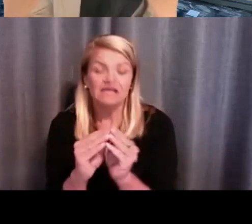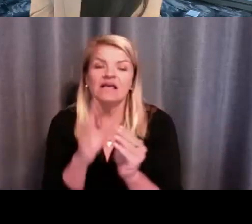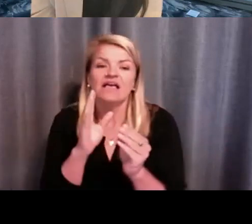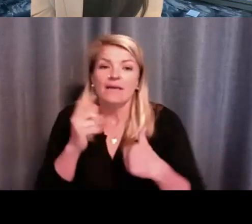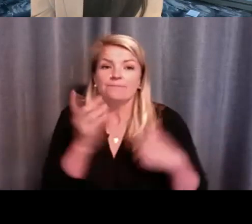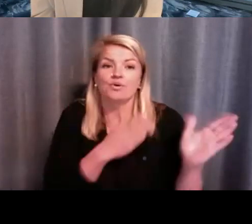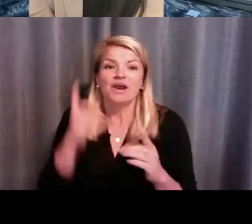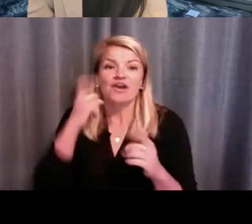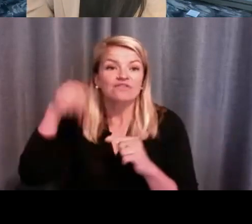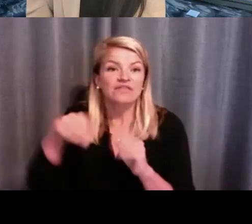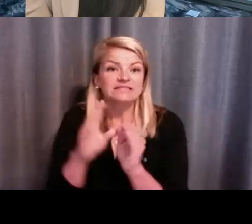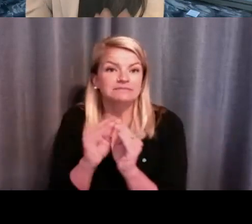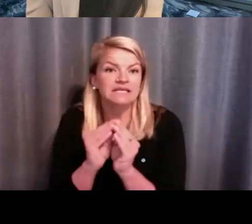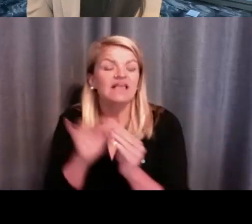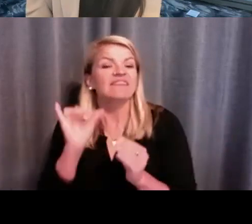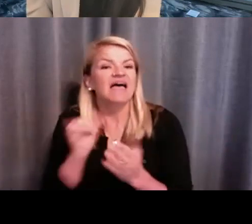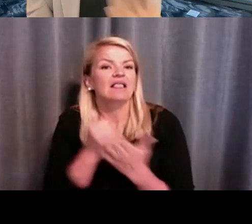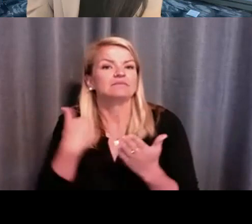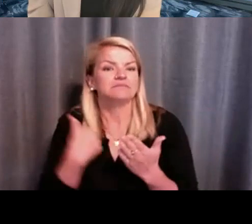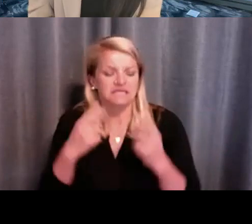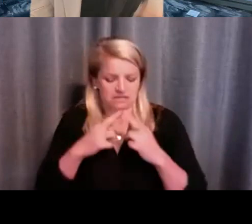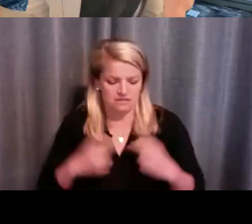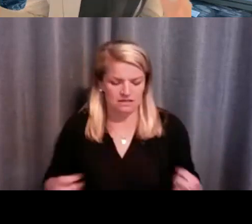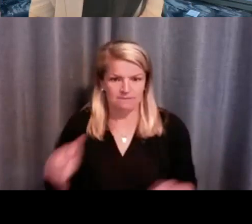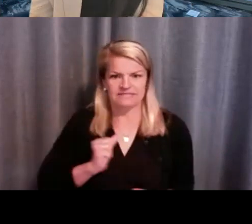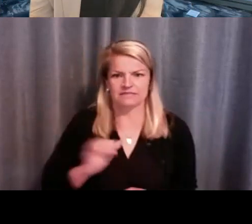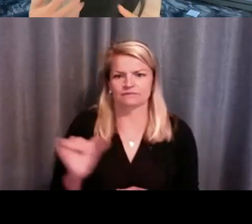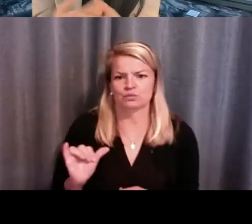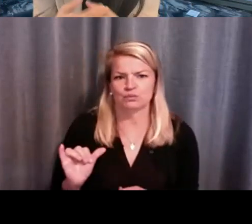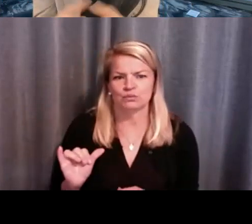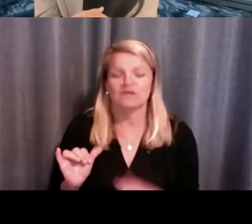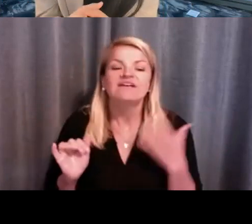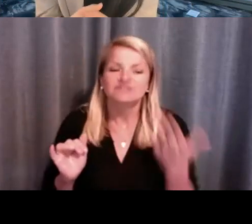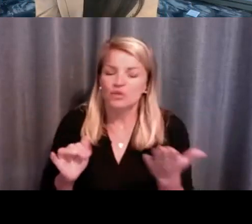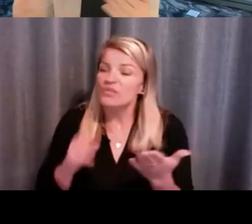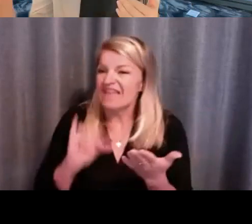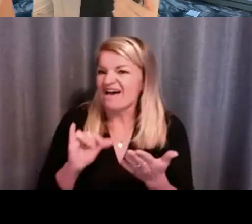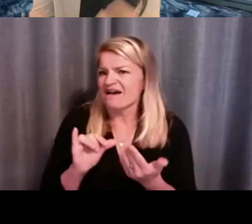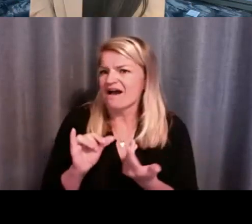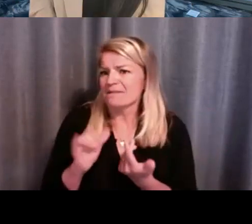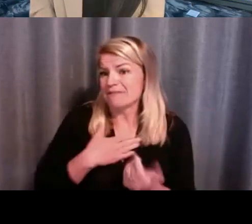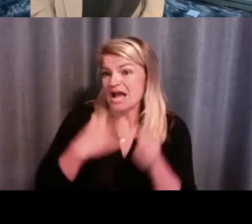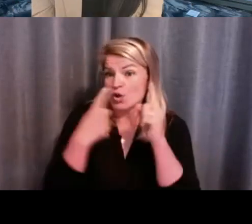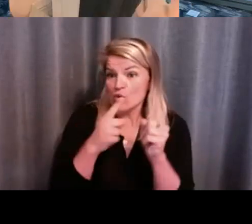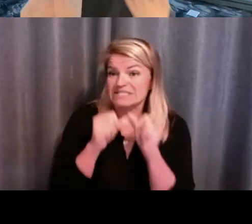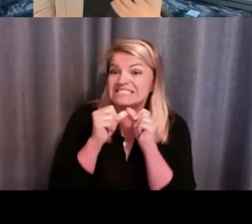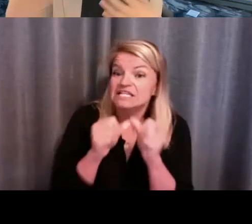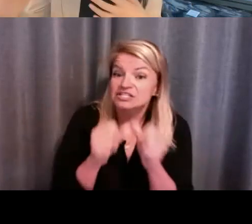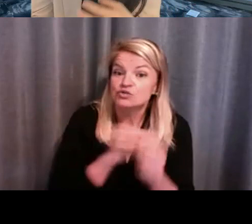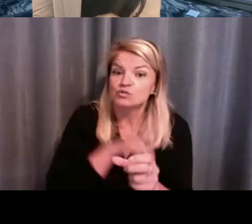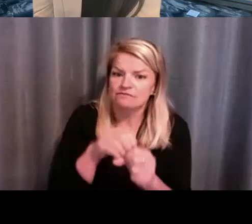to engage in that self-reflection. So I'm grateful that I engage in that kind of process, and my goal is to continue being involved in kind of